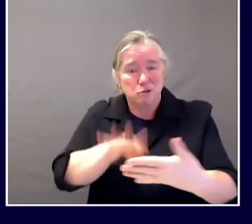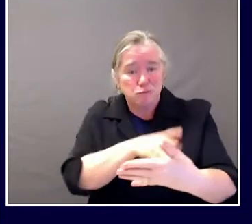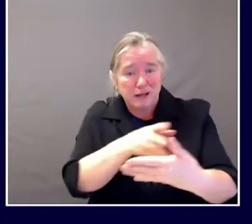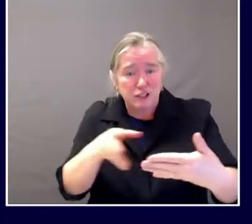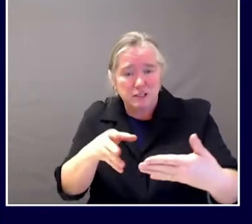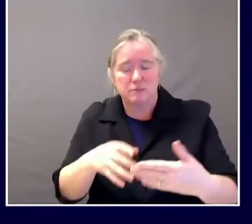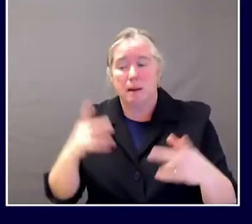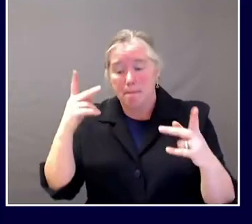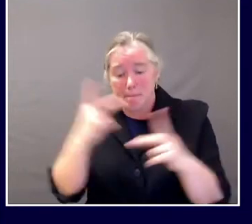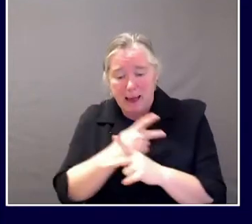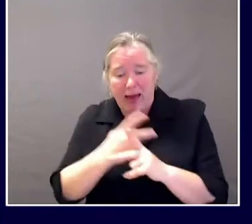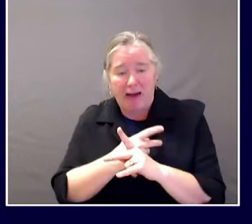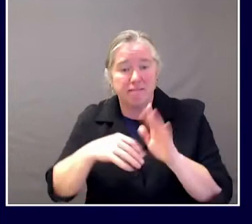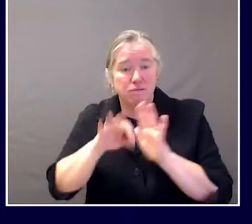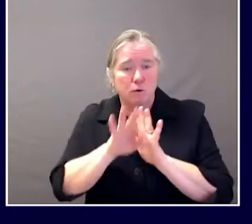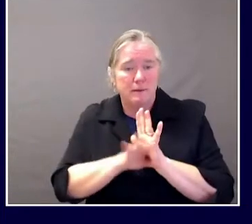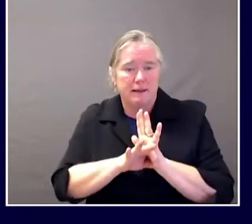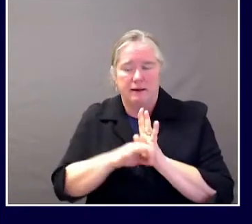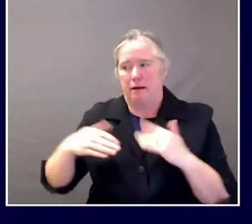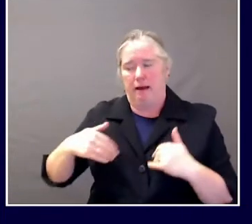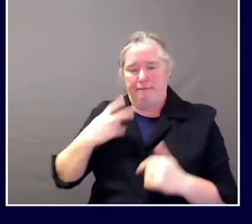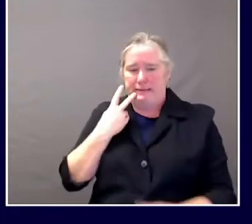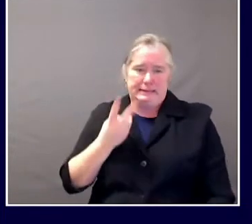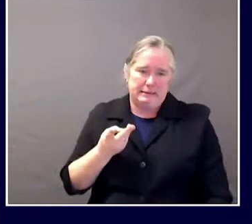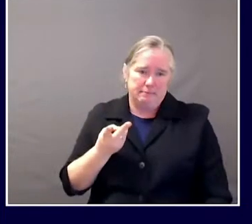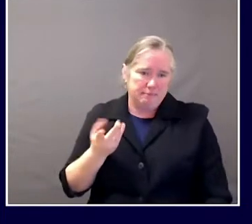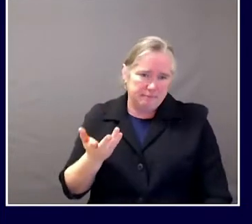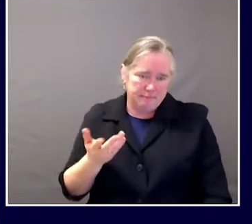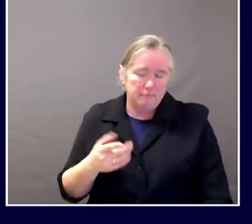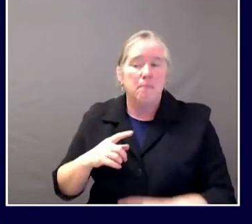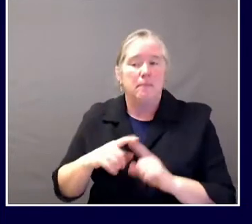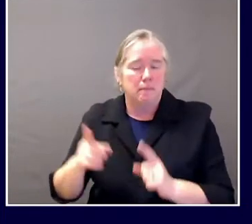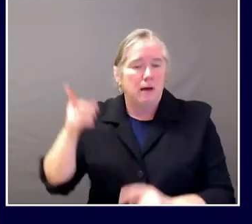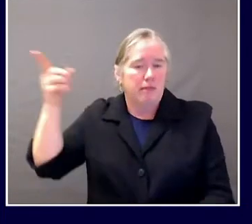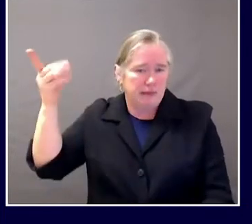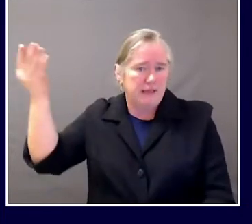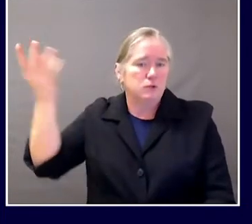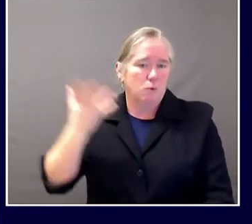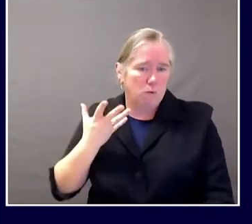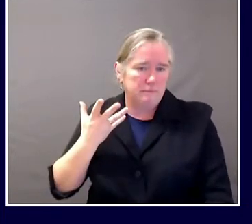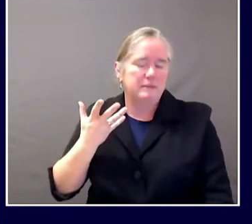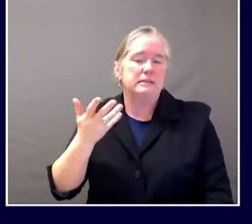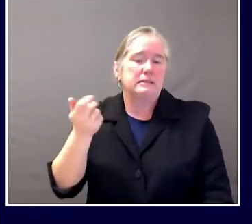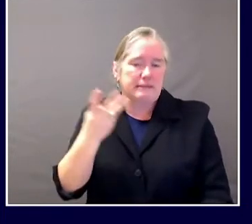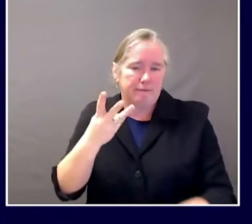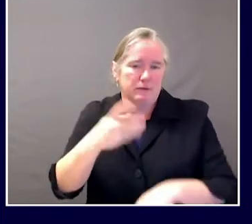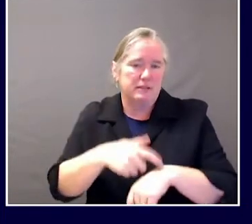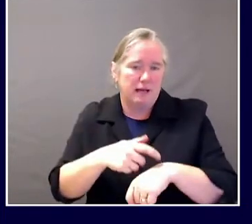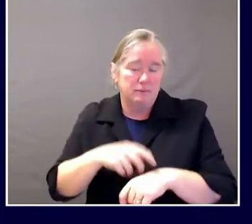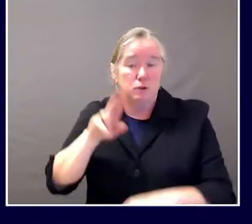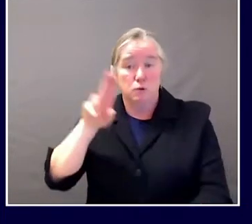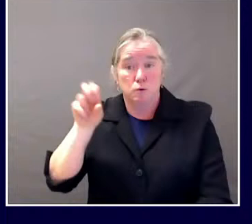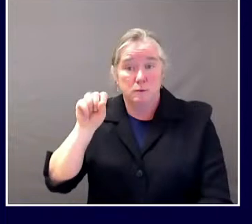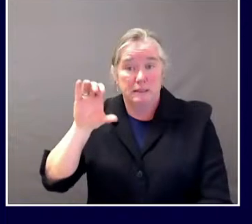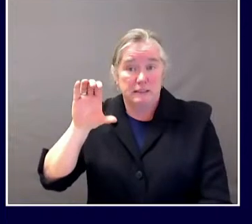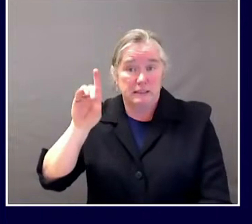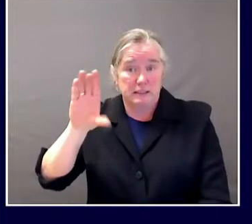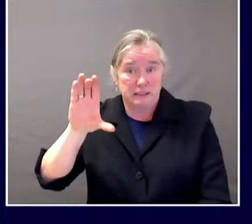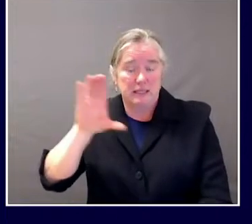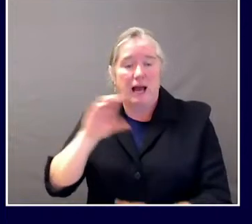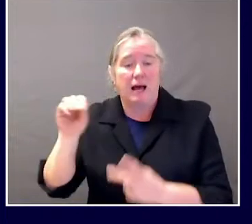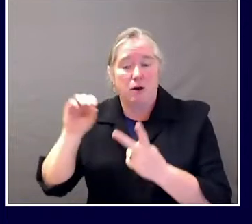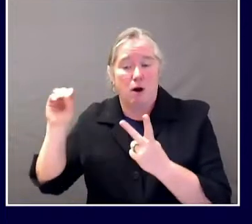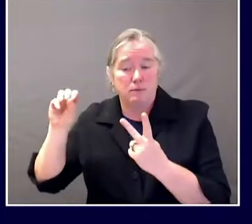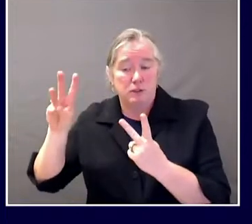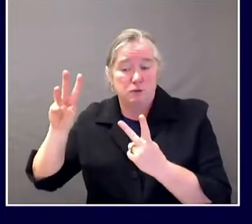know, that rolls that up, but what I have been told multiple times by both US CDC and Warp